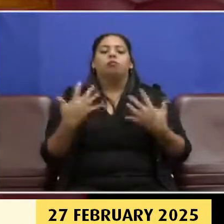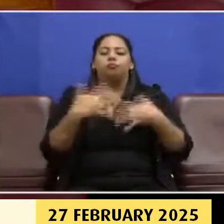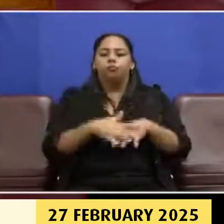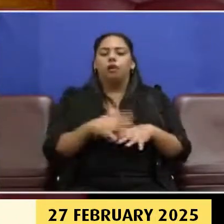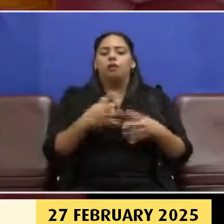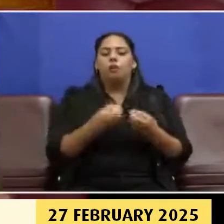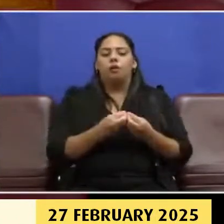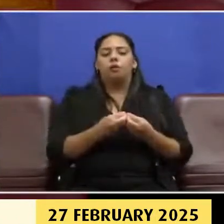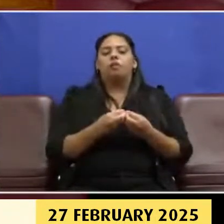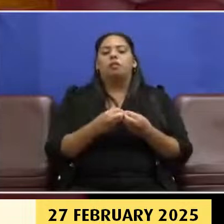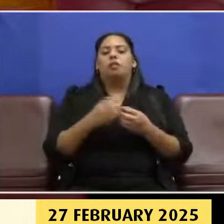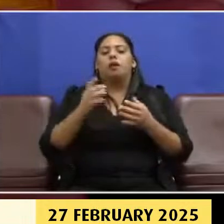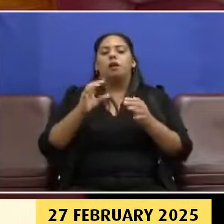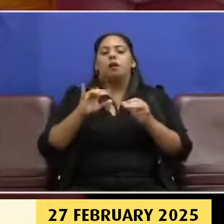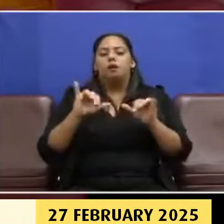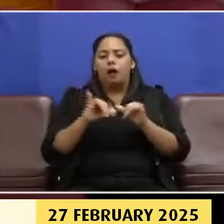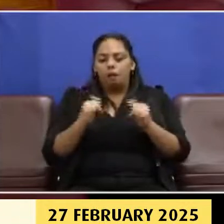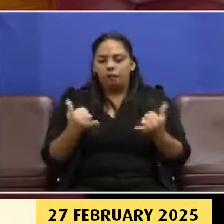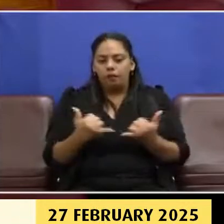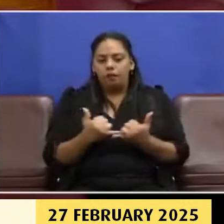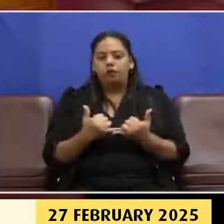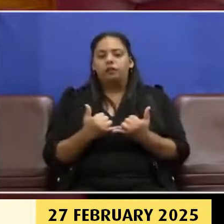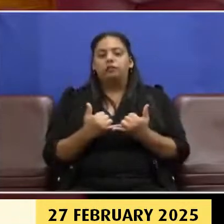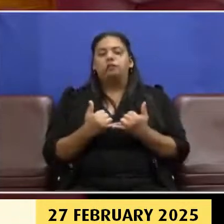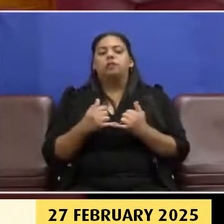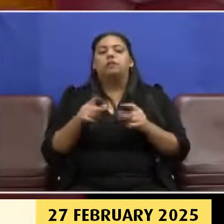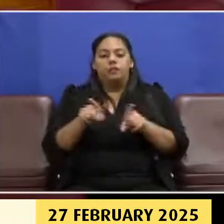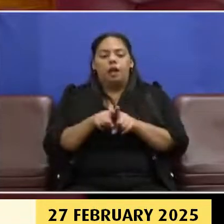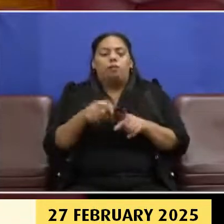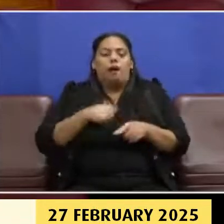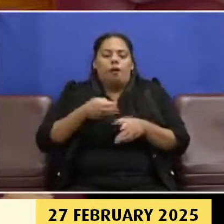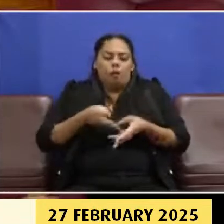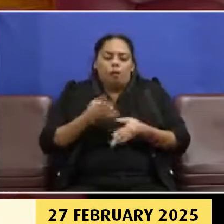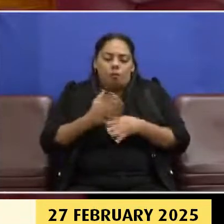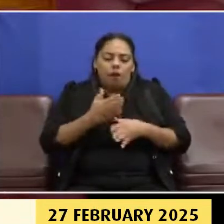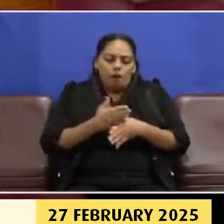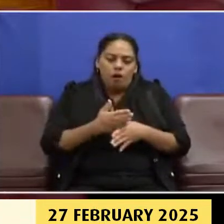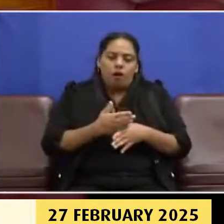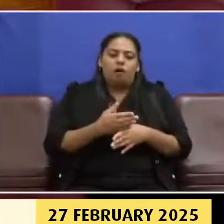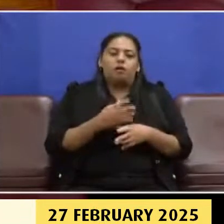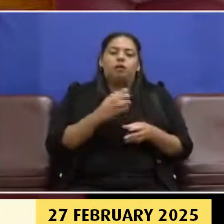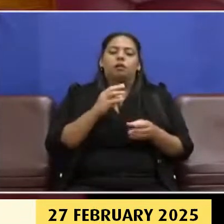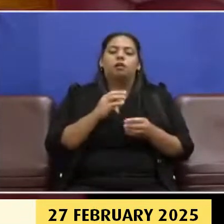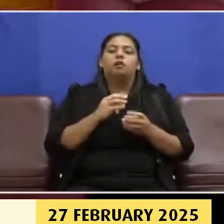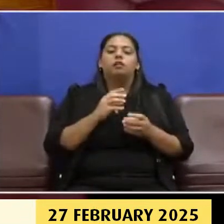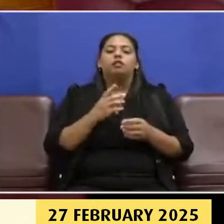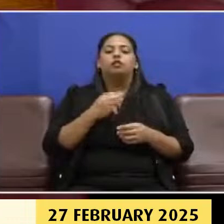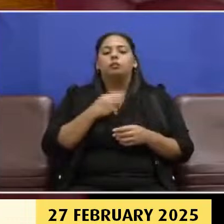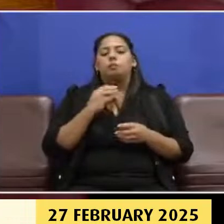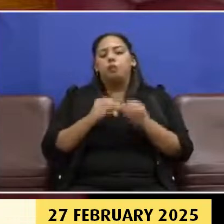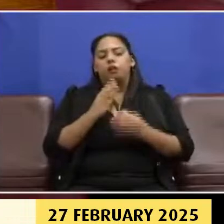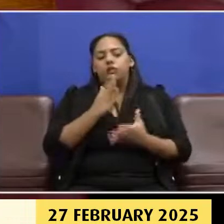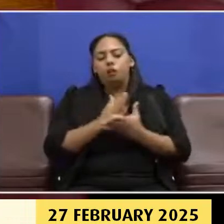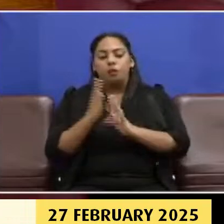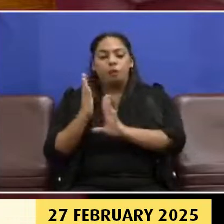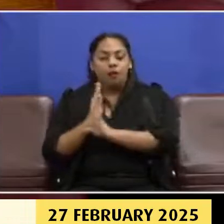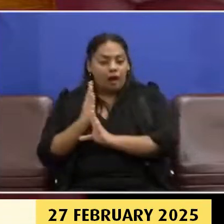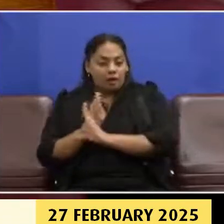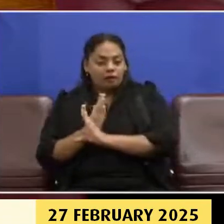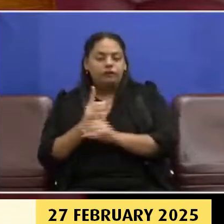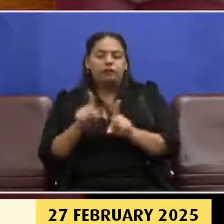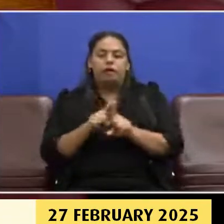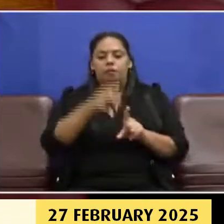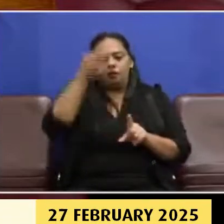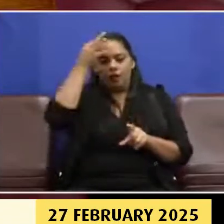and stakeholder, which is in the line of the work I do. It's all about ensuring that the private sector,